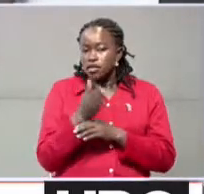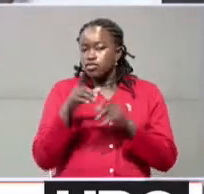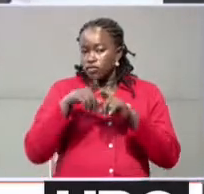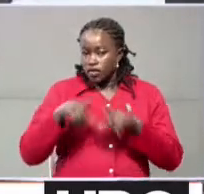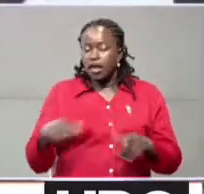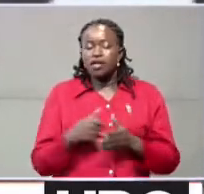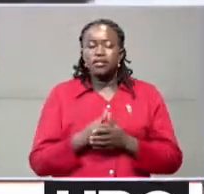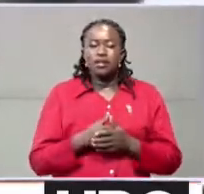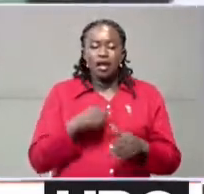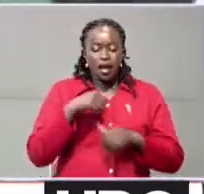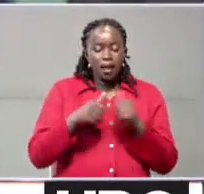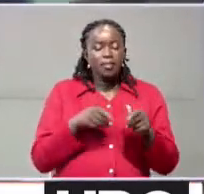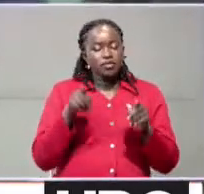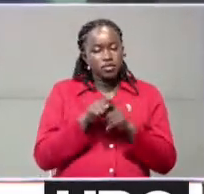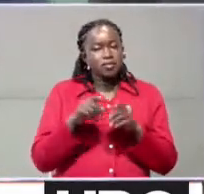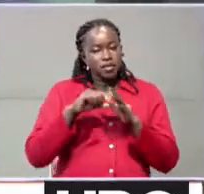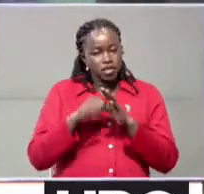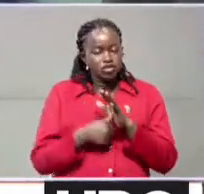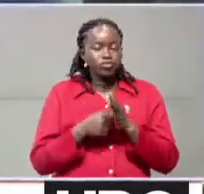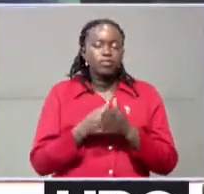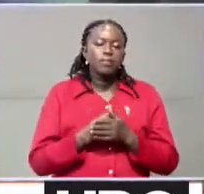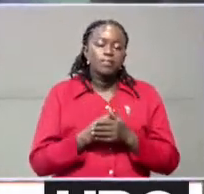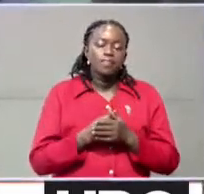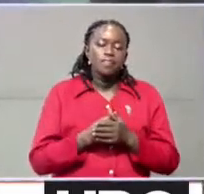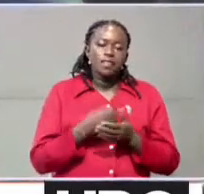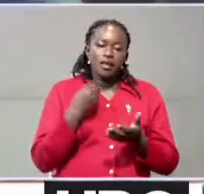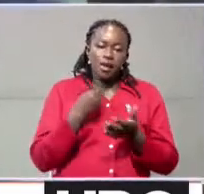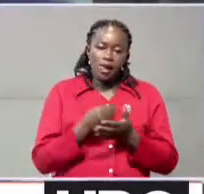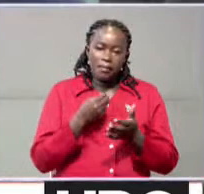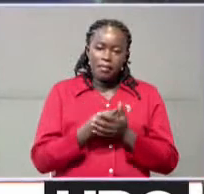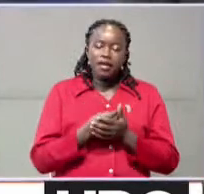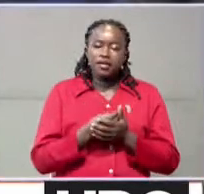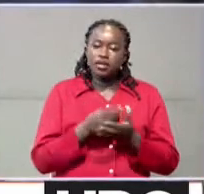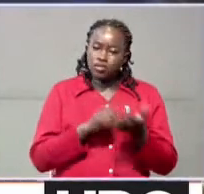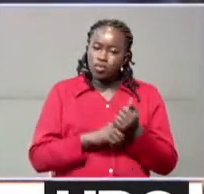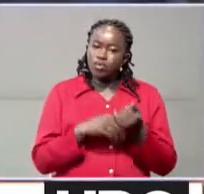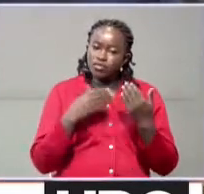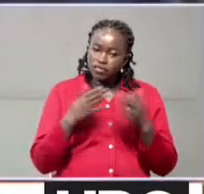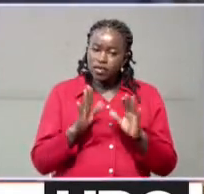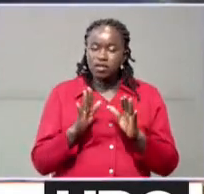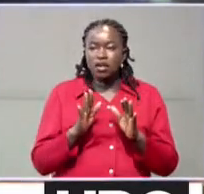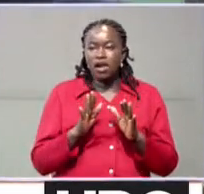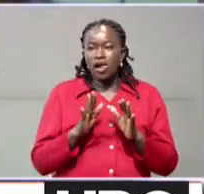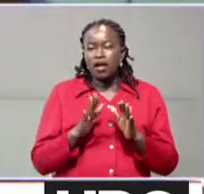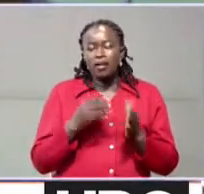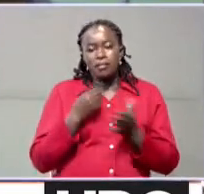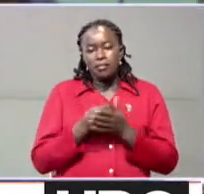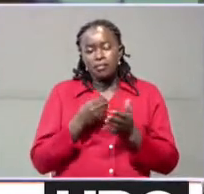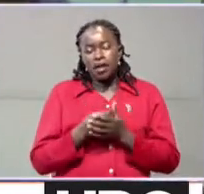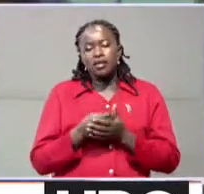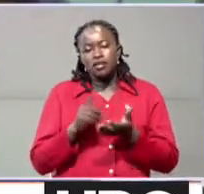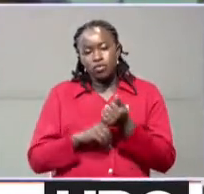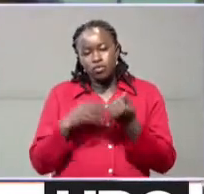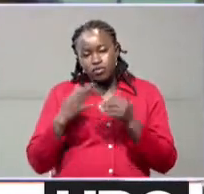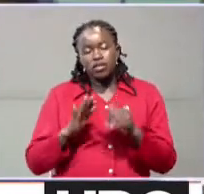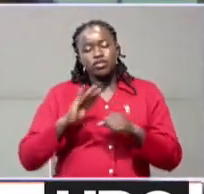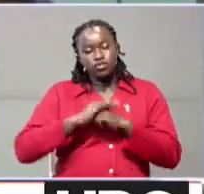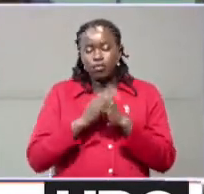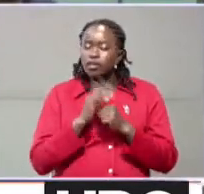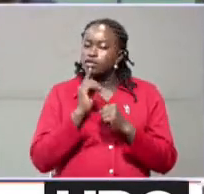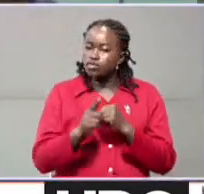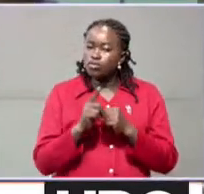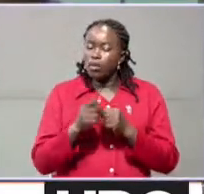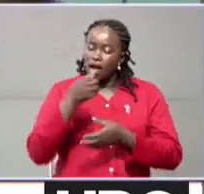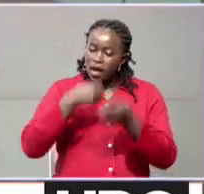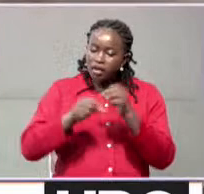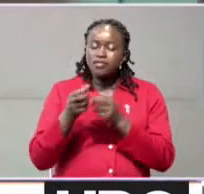same and the money has been procured to make sure that i am marked to make sure that that activity is done thank